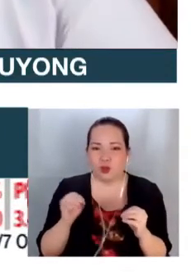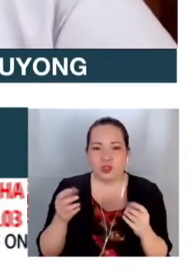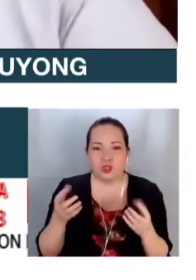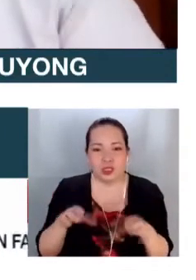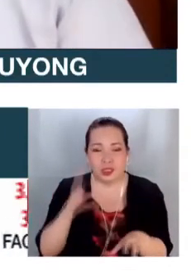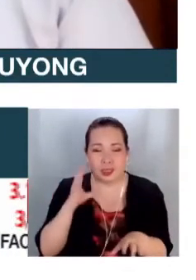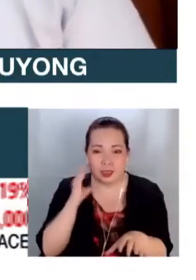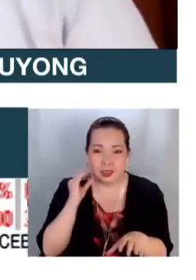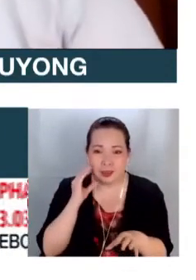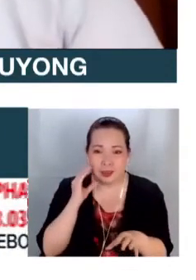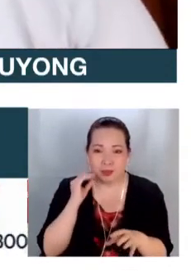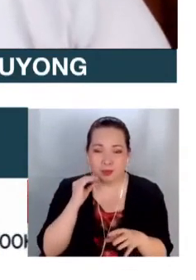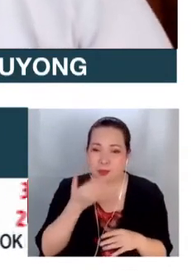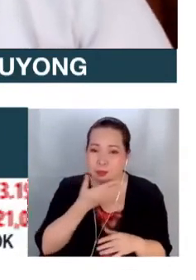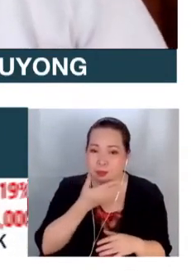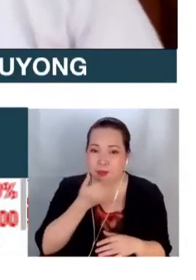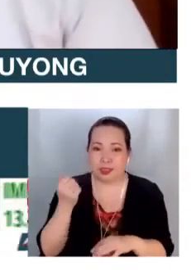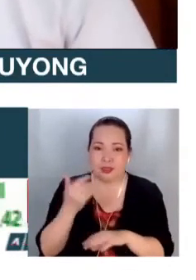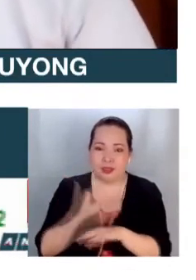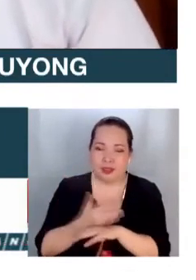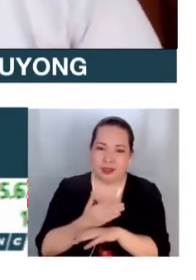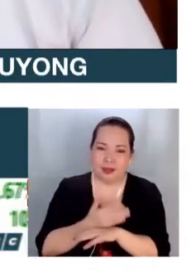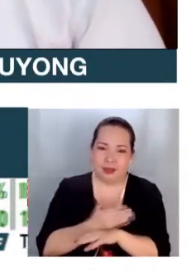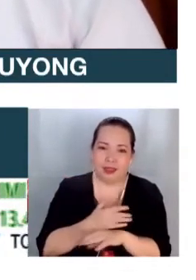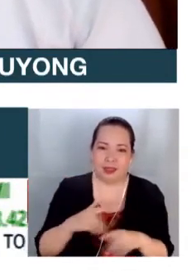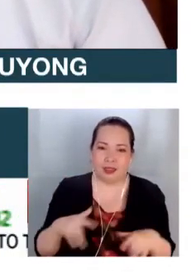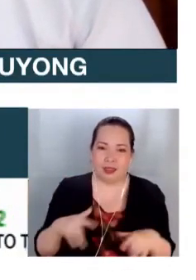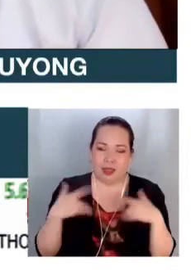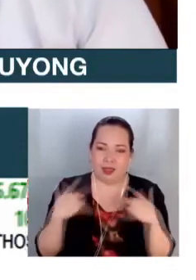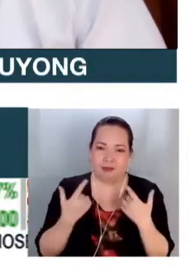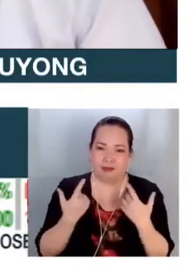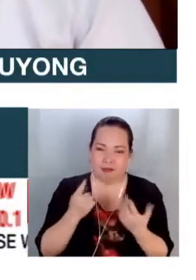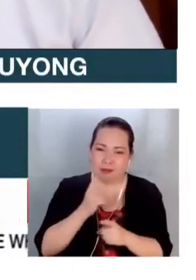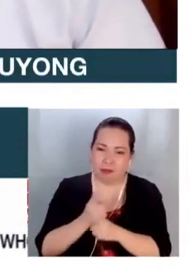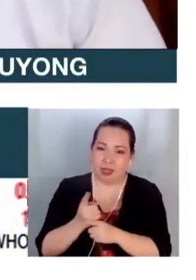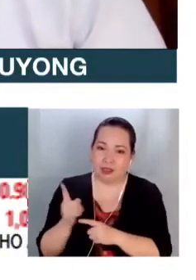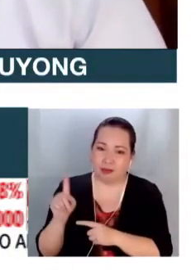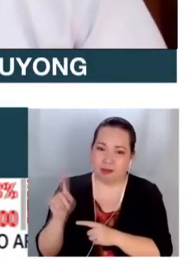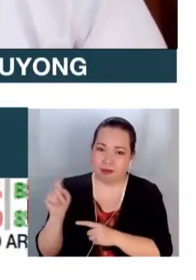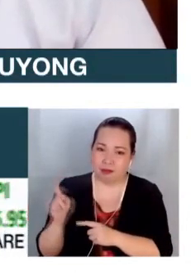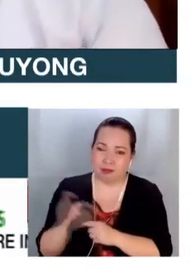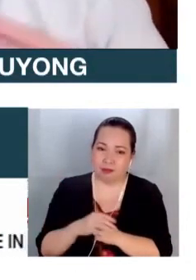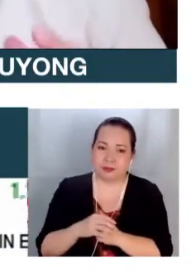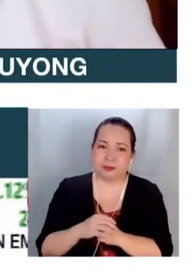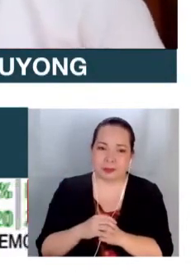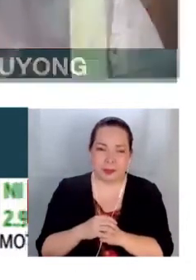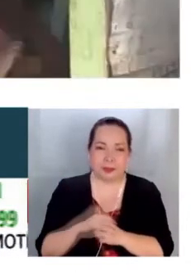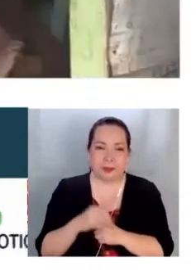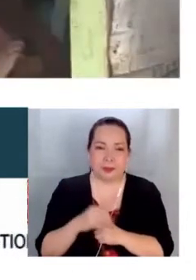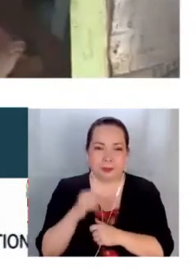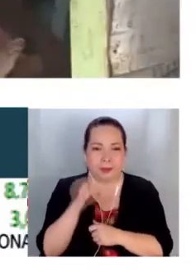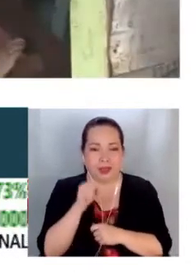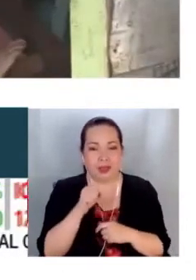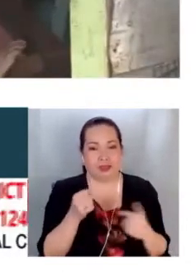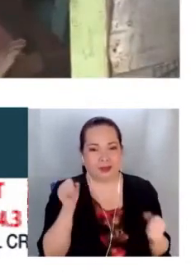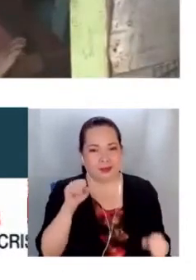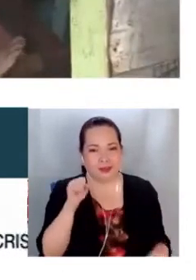of the situation that we're in right now. That's what we're talking about here, Undersecretary. Yeah, if you look at it, with